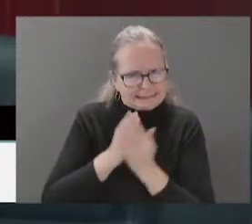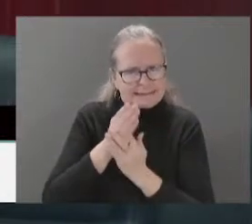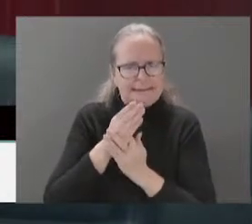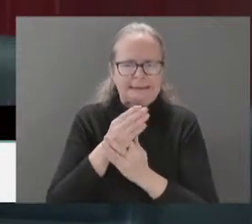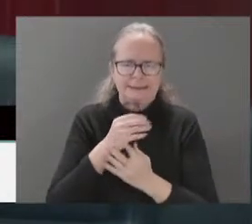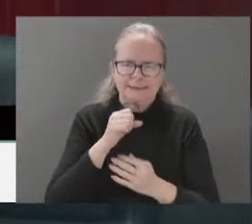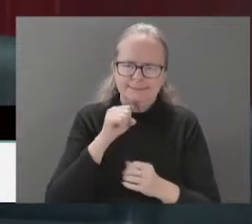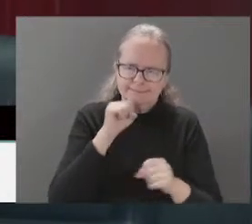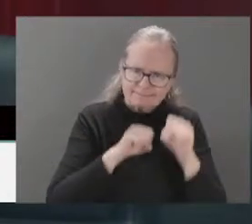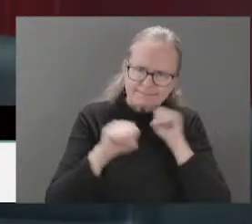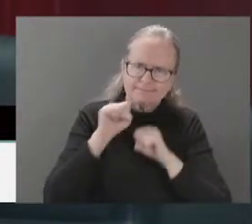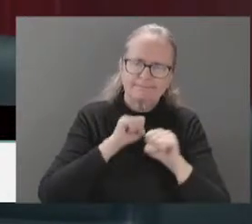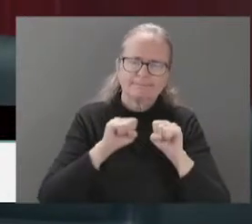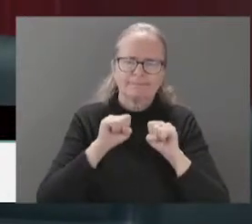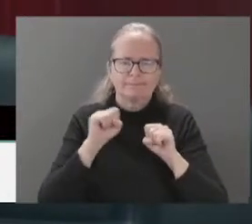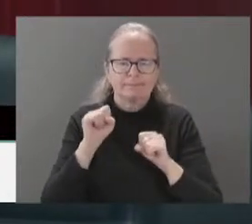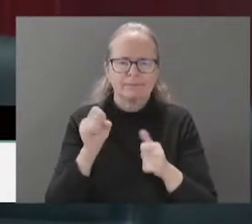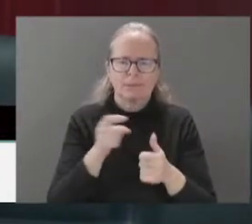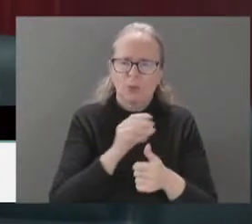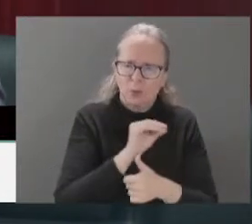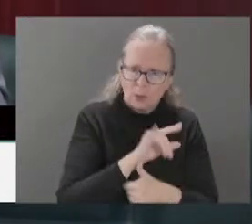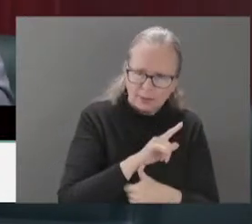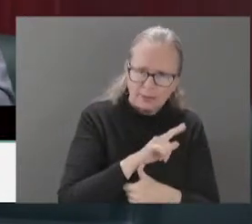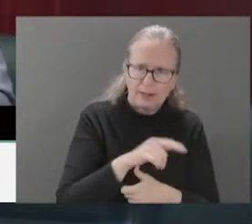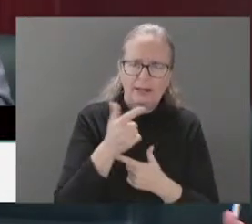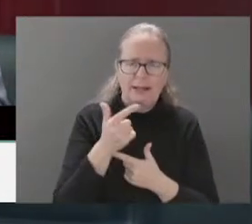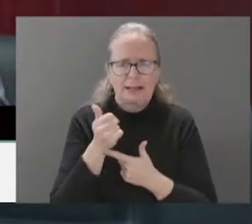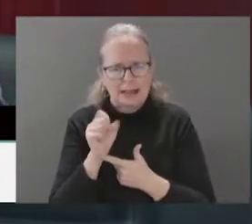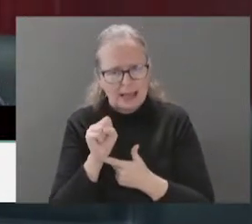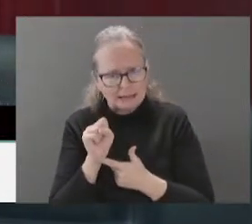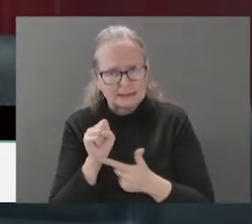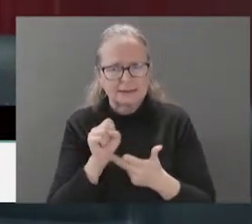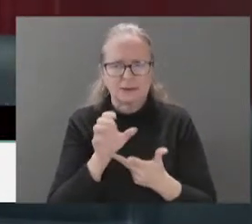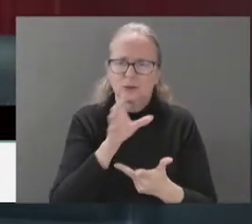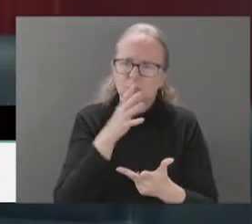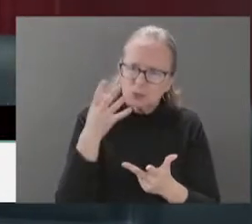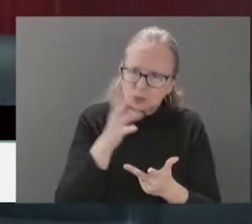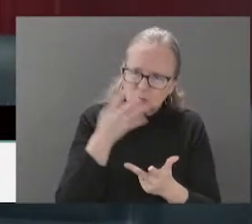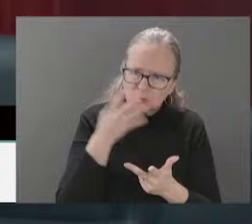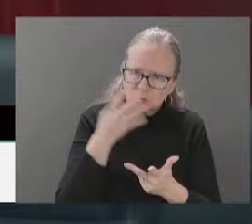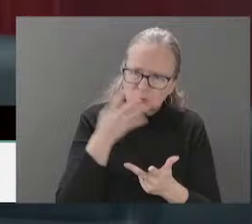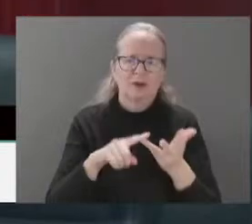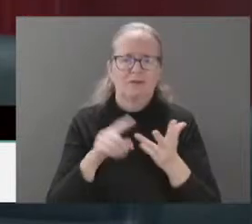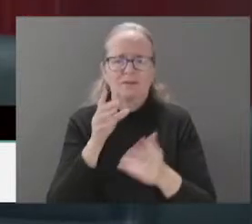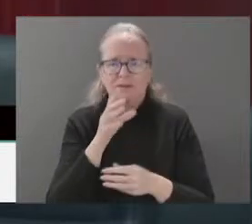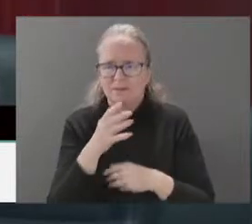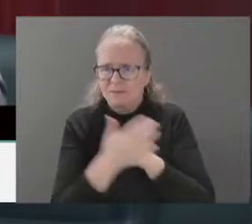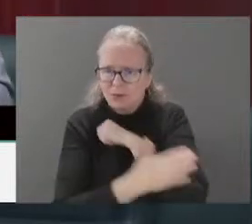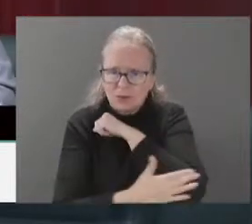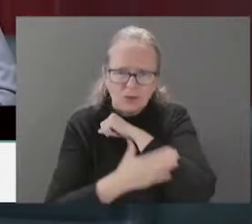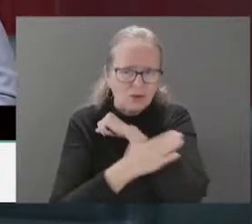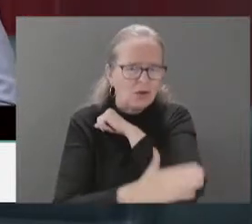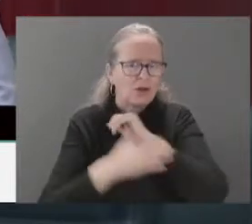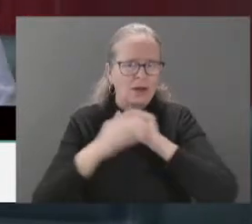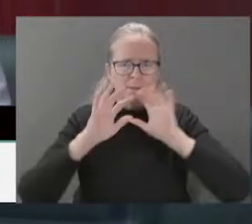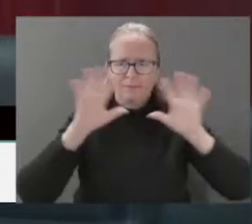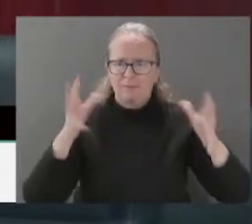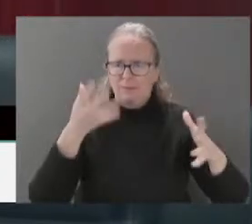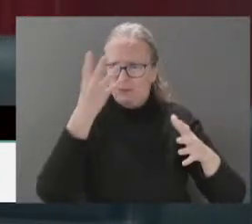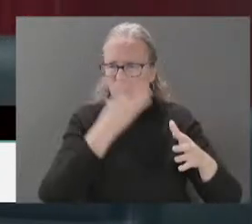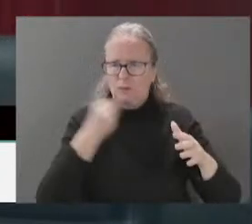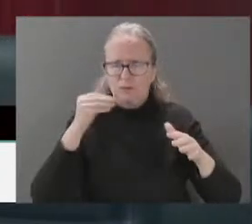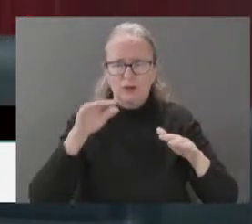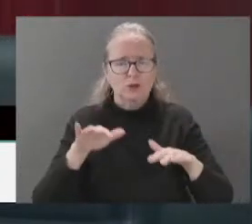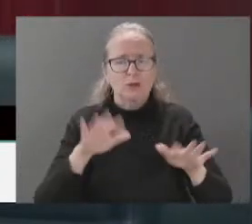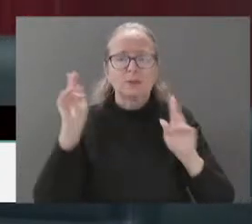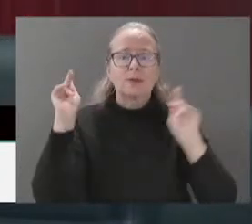farming aggregate Mining and abundance of Tourism thanks to the beauty of the Rocky Mountains in our proximity to Jasper and Grand cash